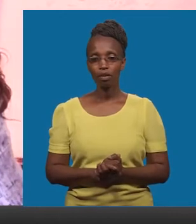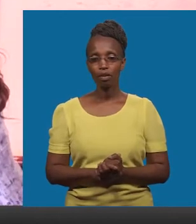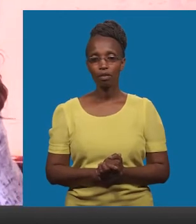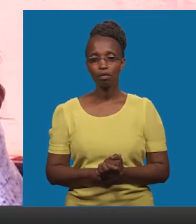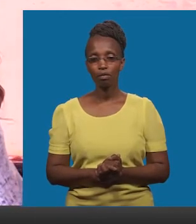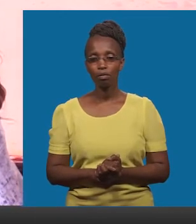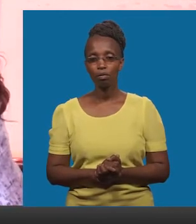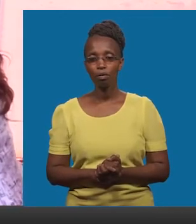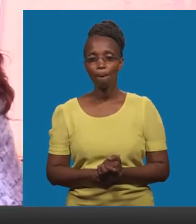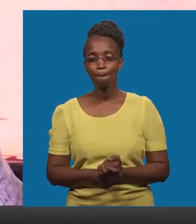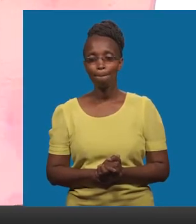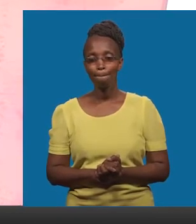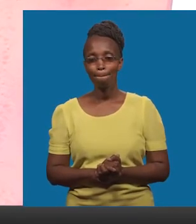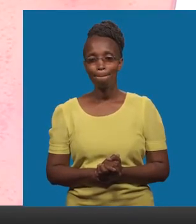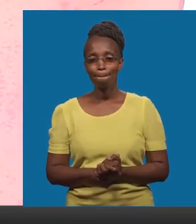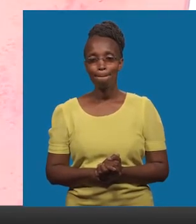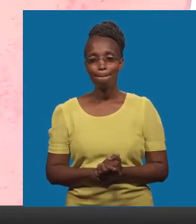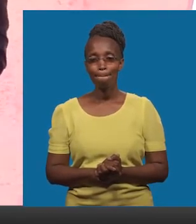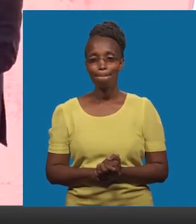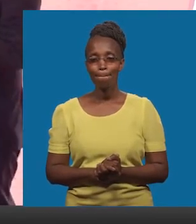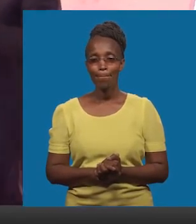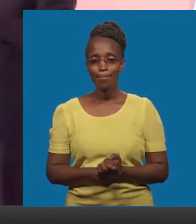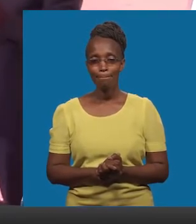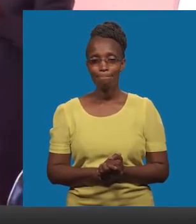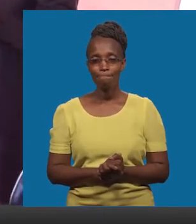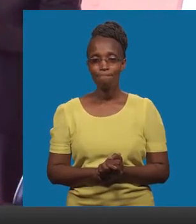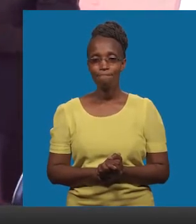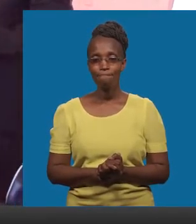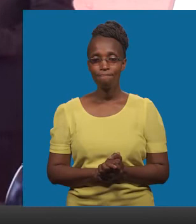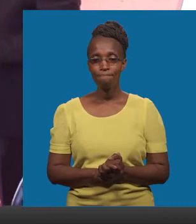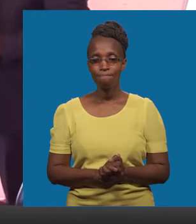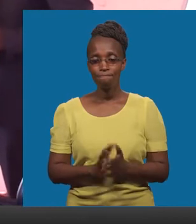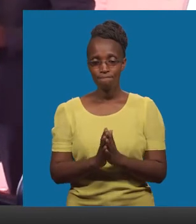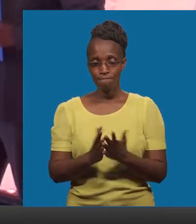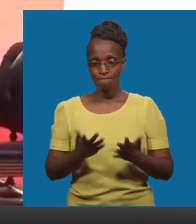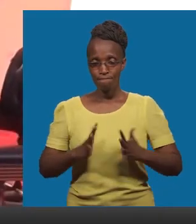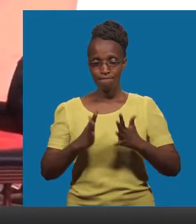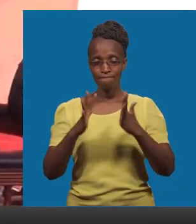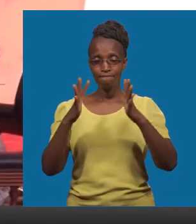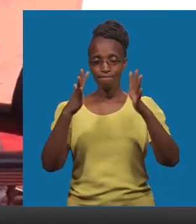Tumpigie na Sande Nganga Ruben.